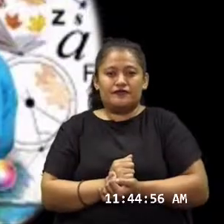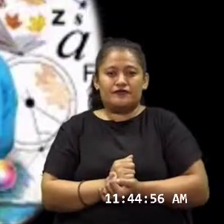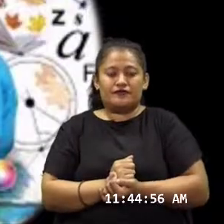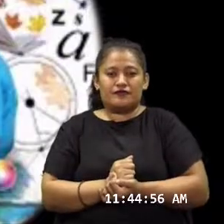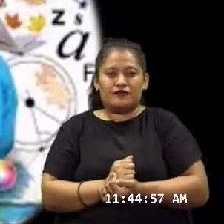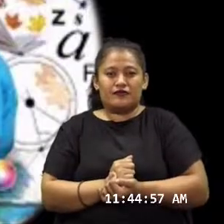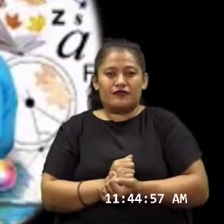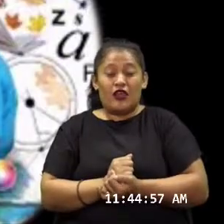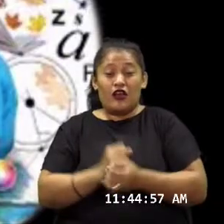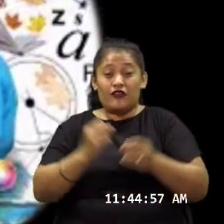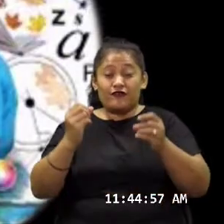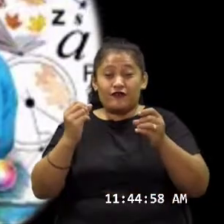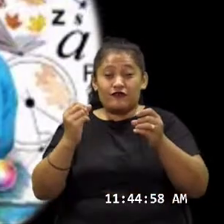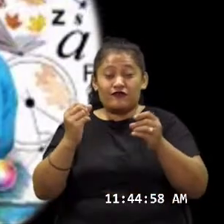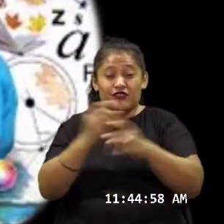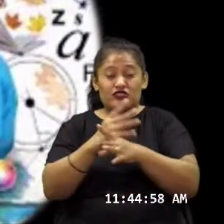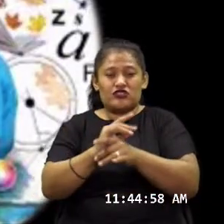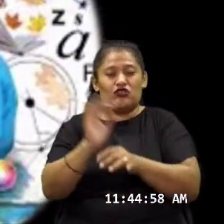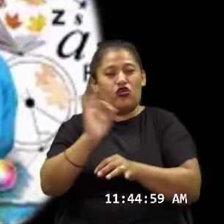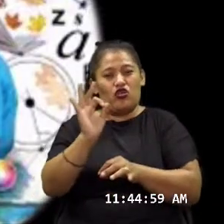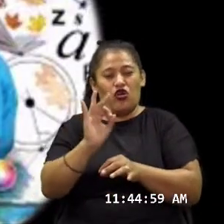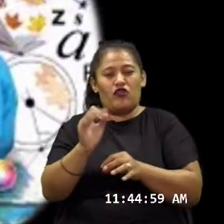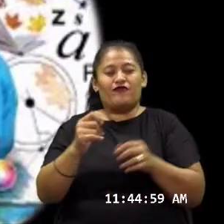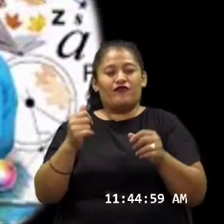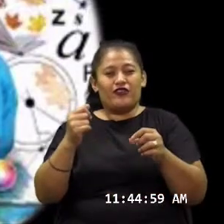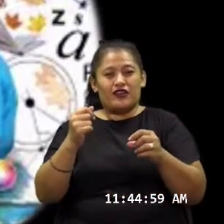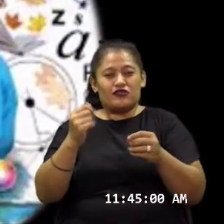or fiction or non-fiction.